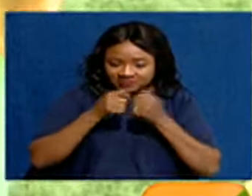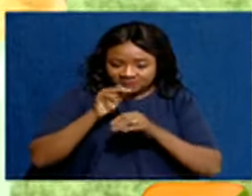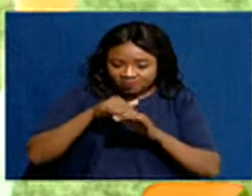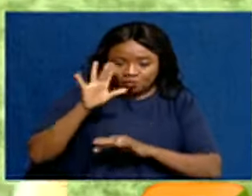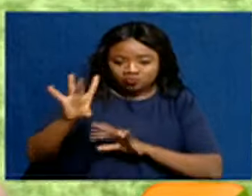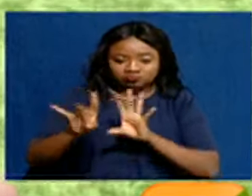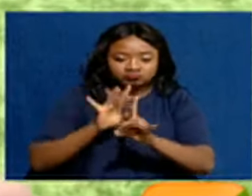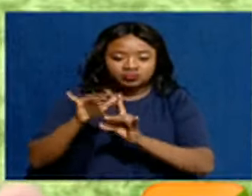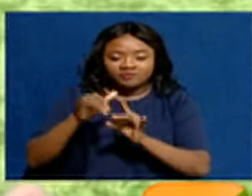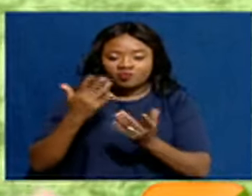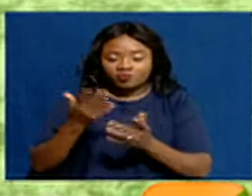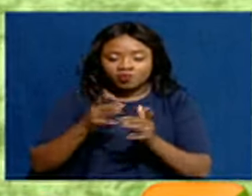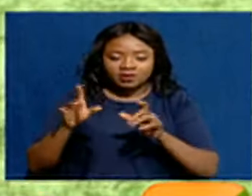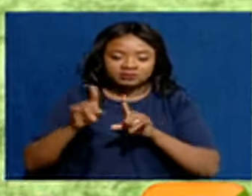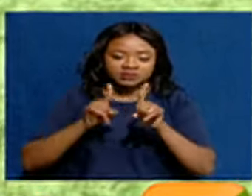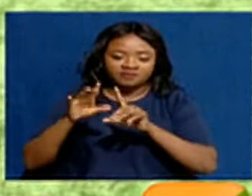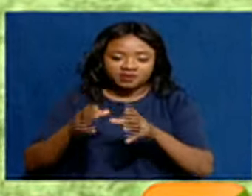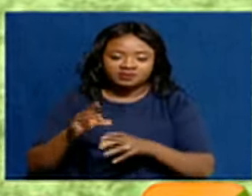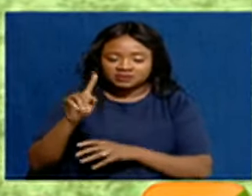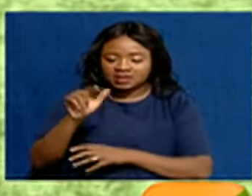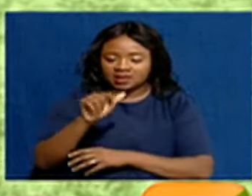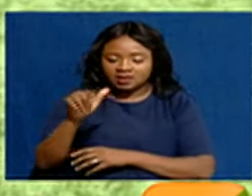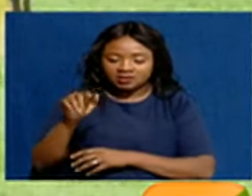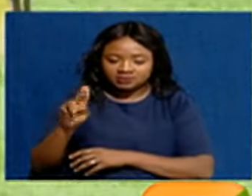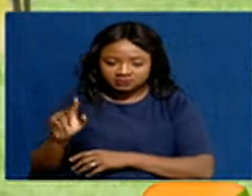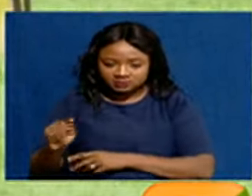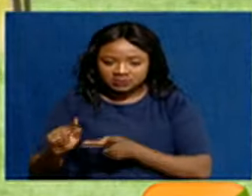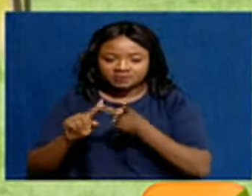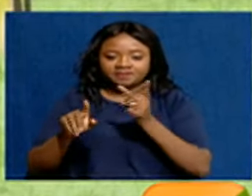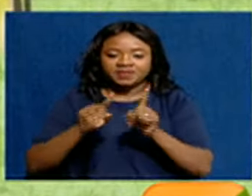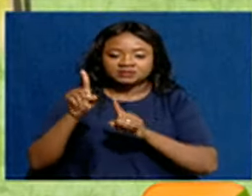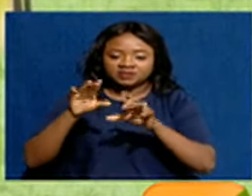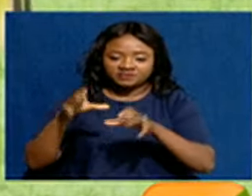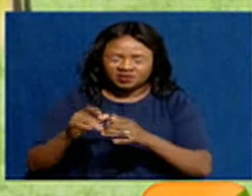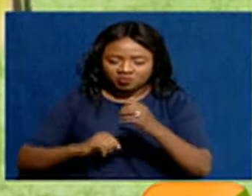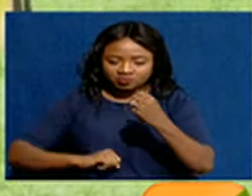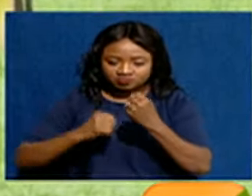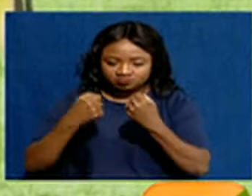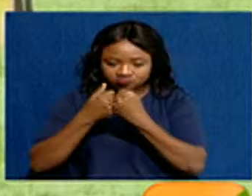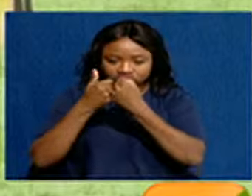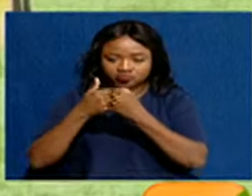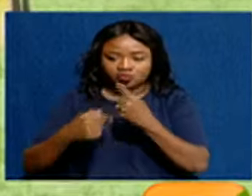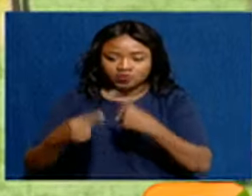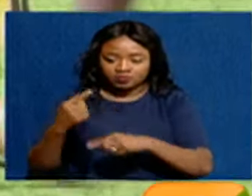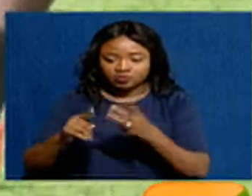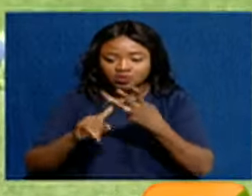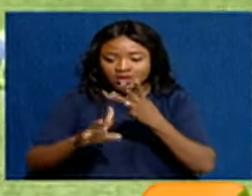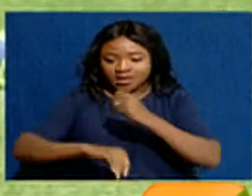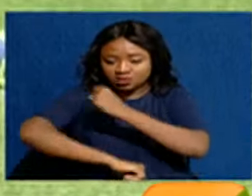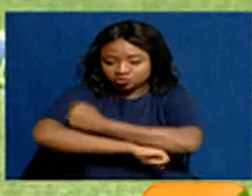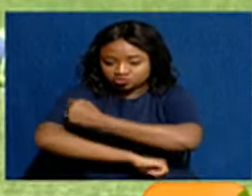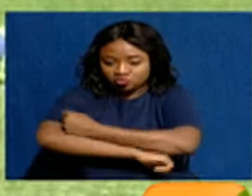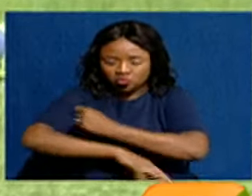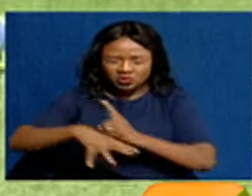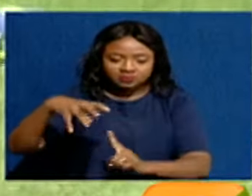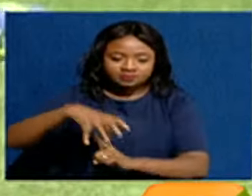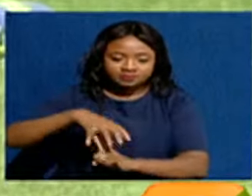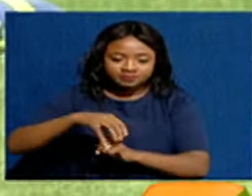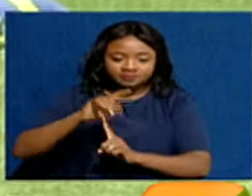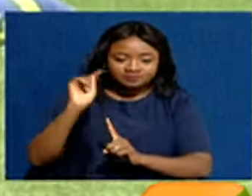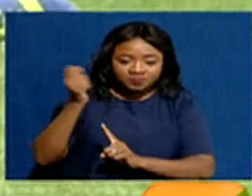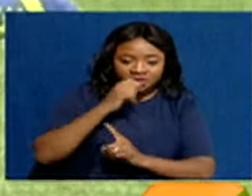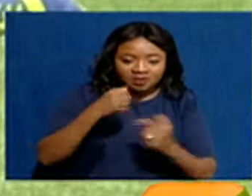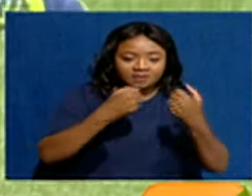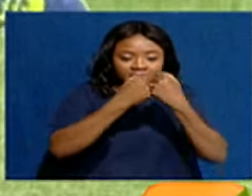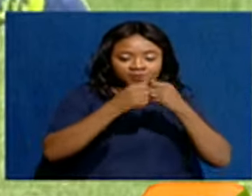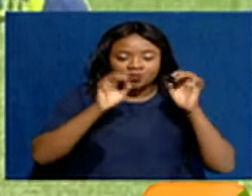Team Tournament, with the rest of the players picked from the Safaricom Chapa Dimba Tournament and the school's championships. Kenya faces Ethiopia